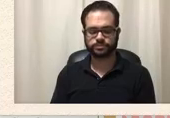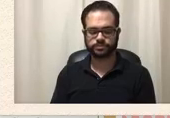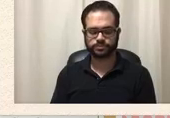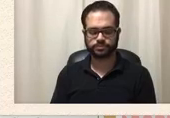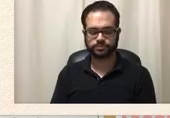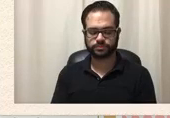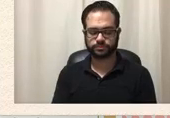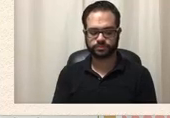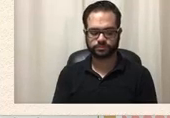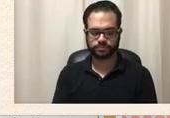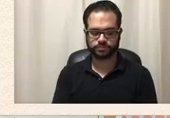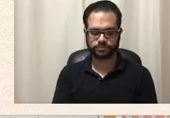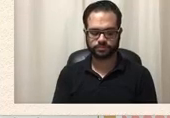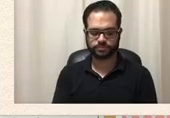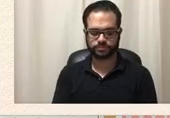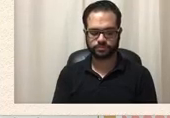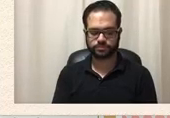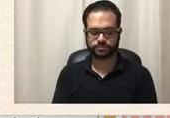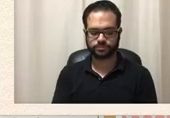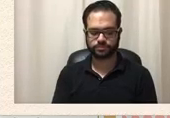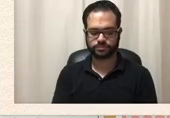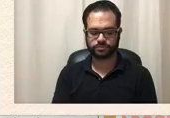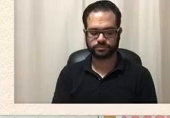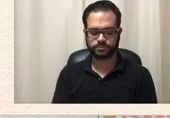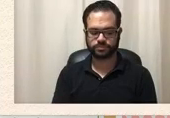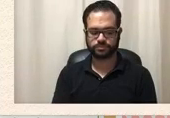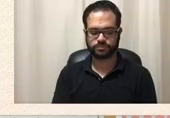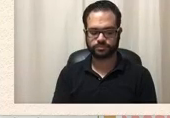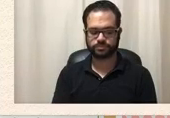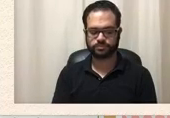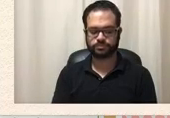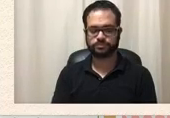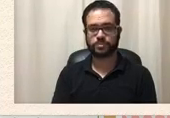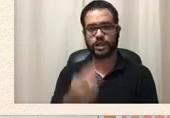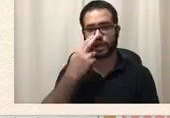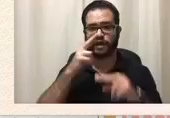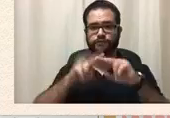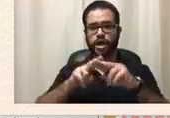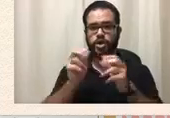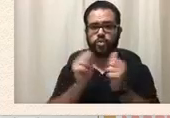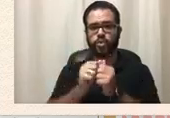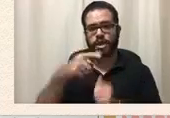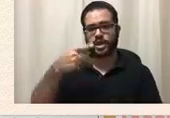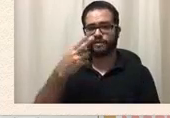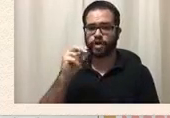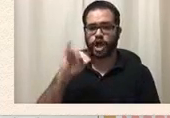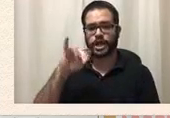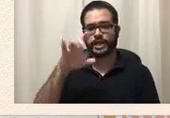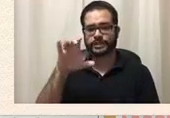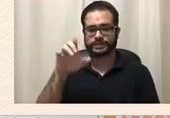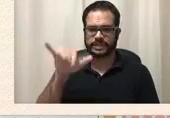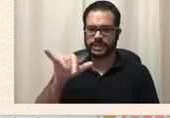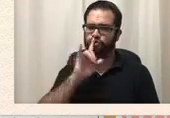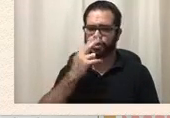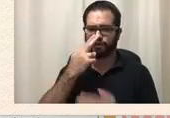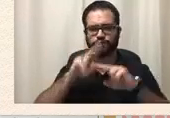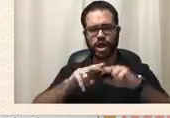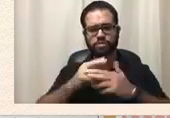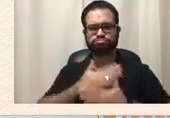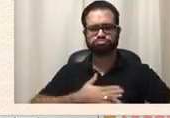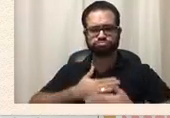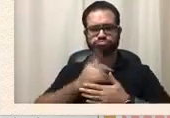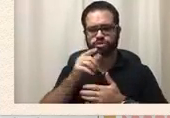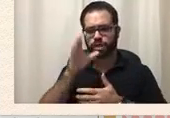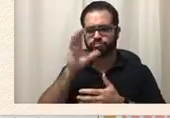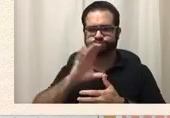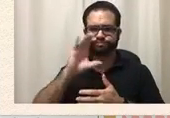Fun with phonics. Phonics is a very important foundational skill for readers to master as they become explorers in text.